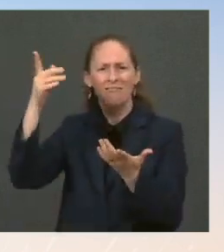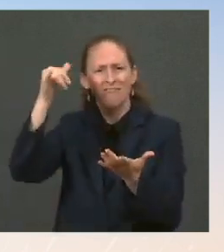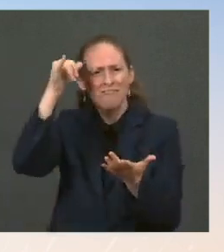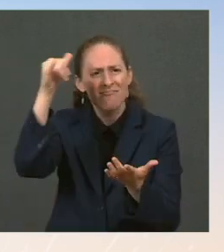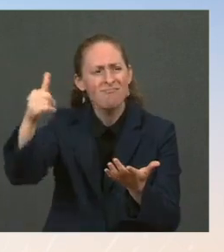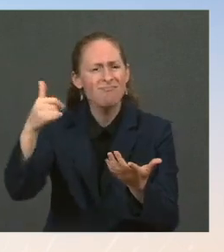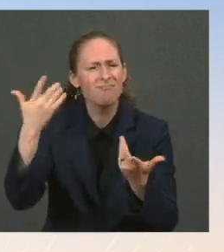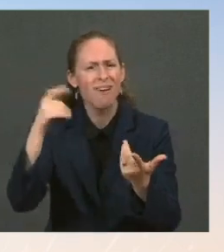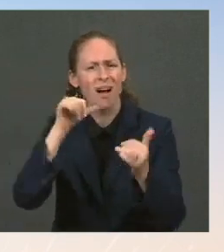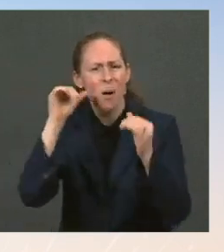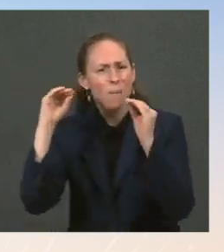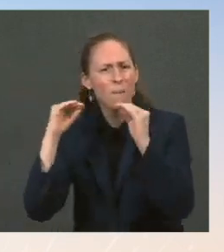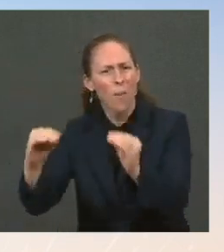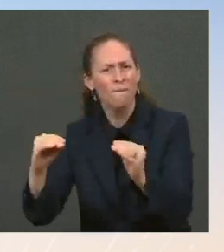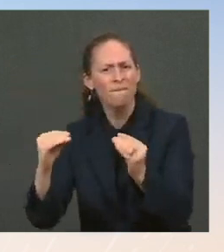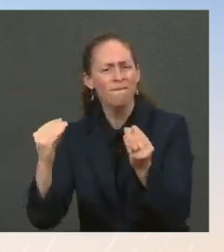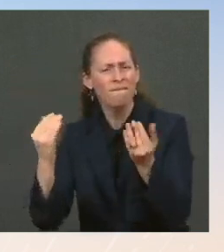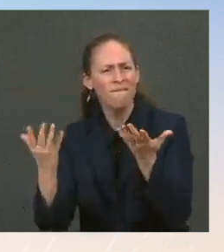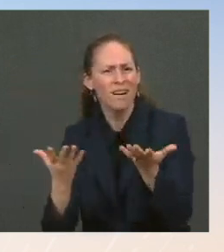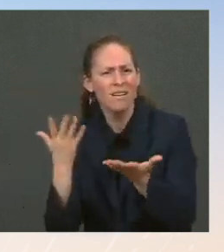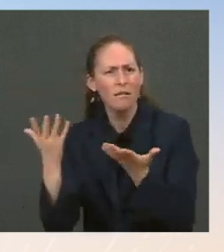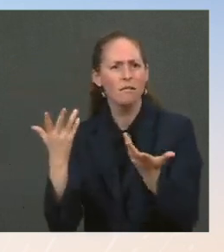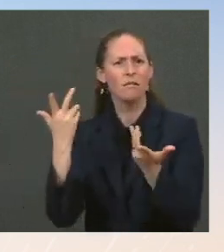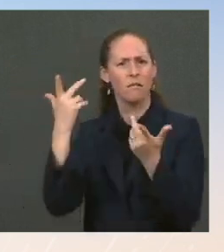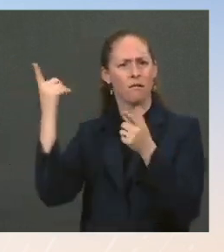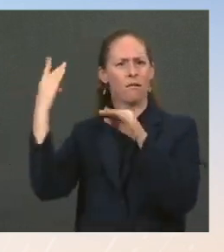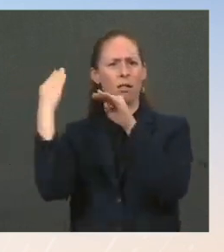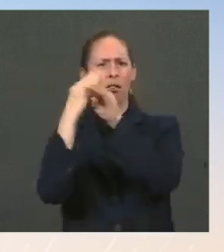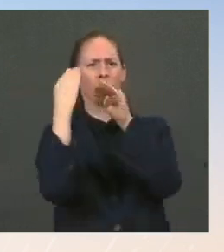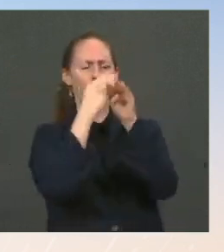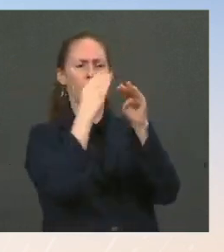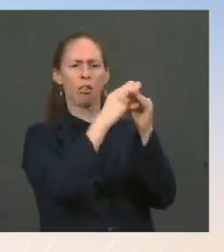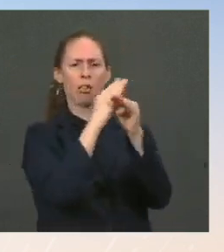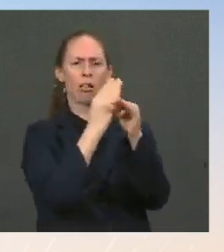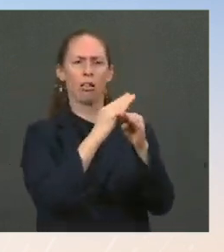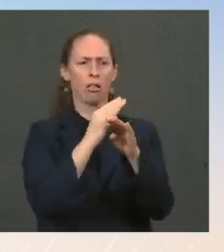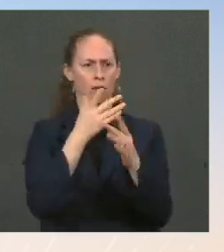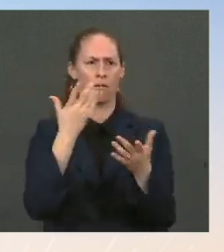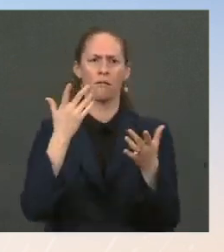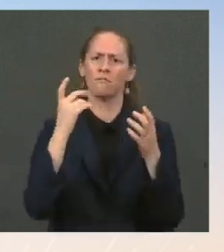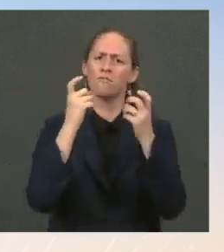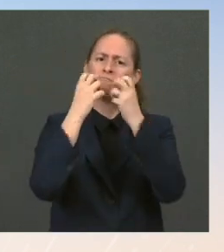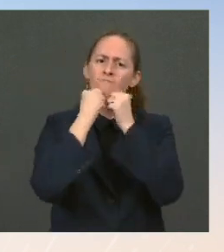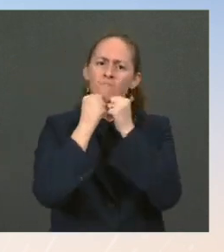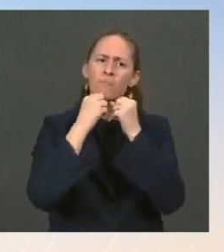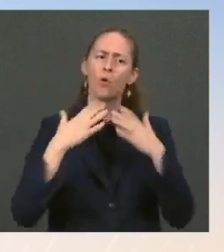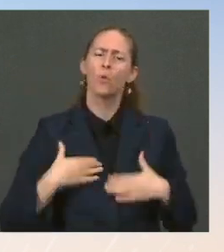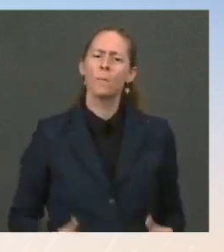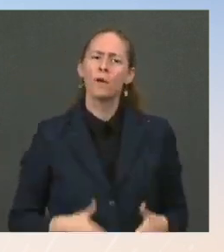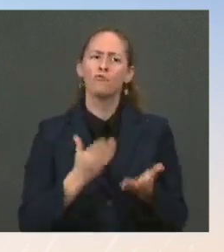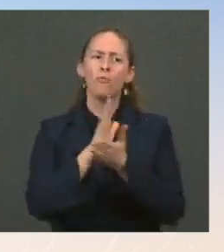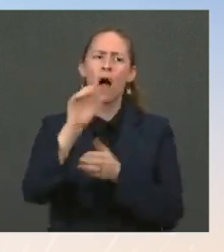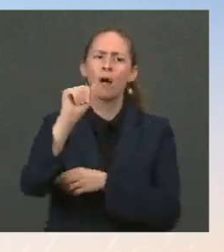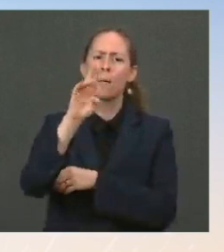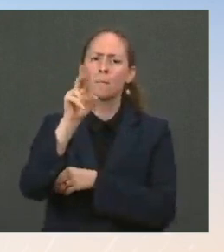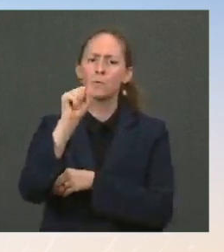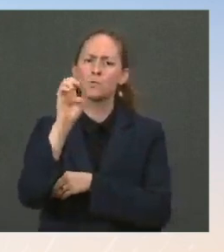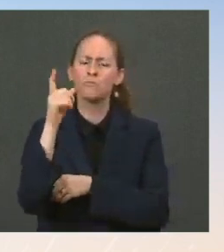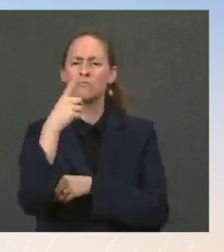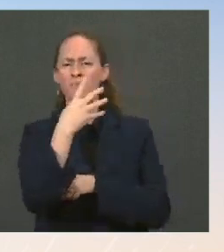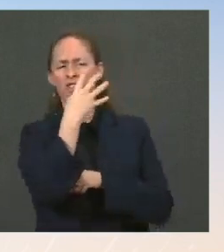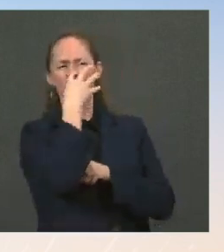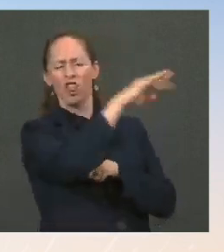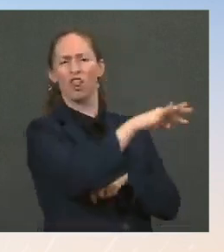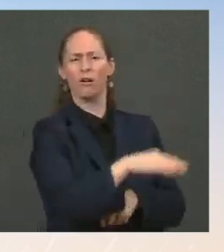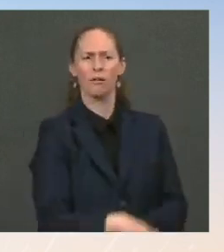Beijing have some advantage on human rights abuses to try to win over their cooperation on climate issues? Well, we would absolutely dispute